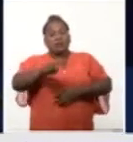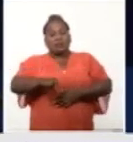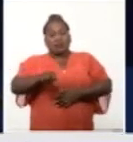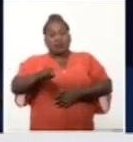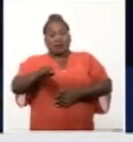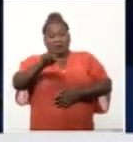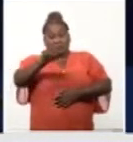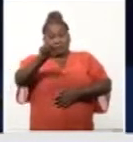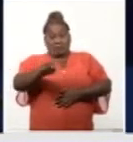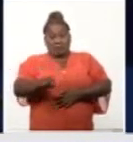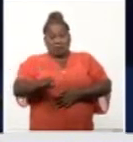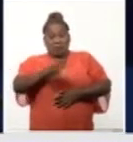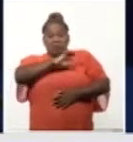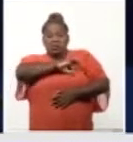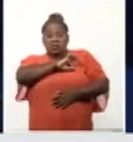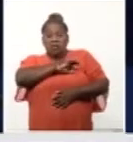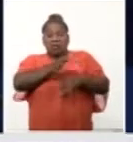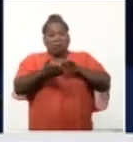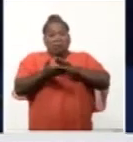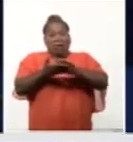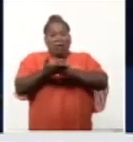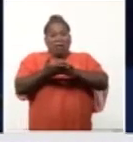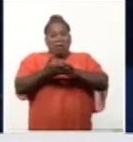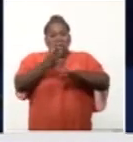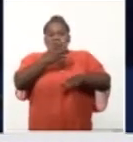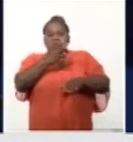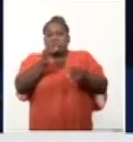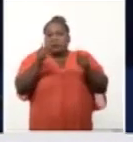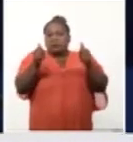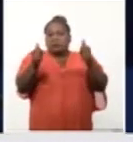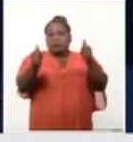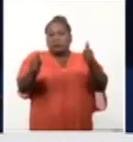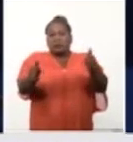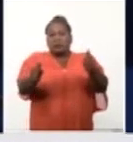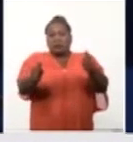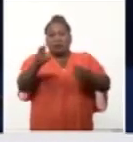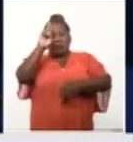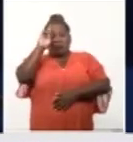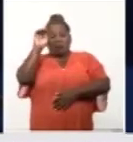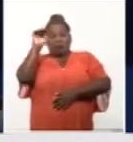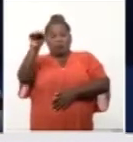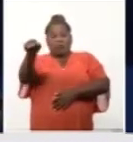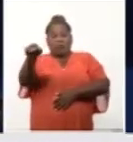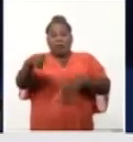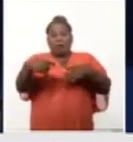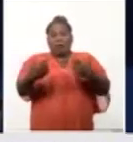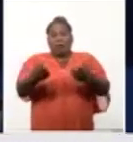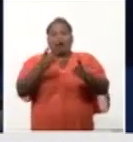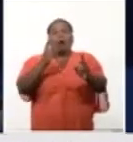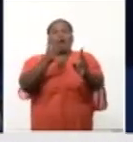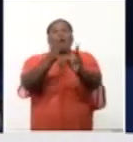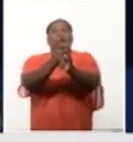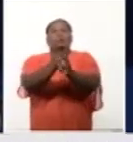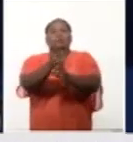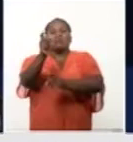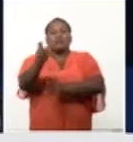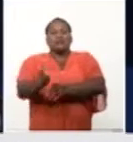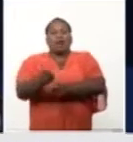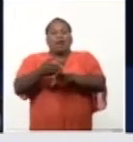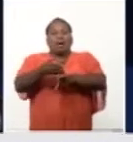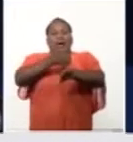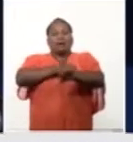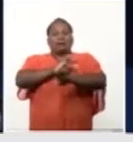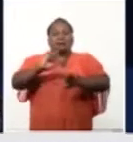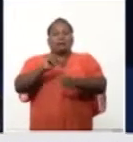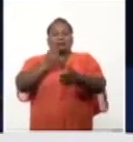people because this patient was asymptomatic at the time of his admission. He was admitted because he